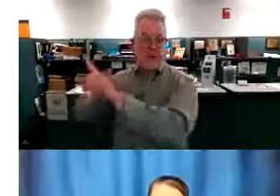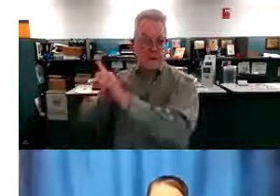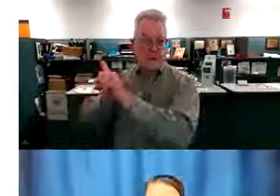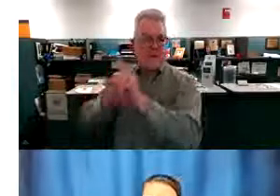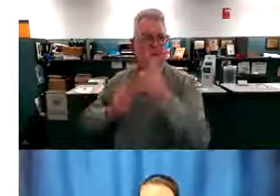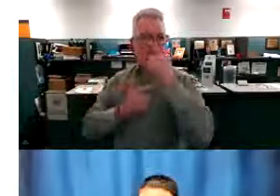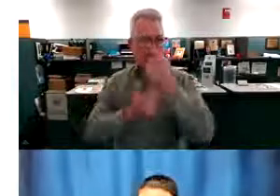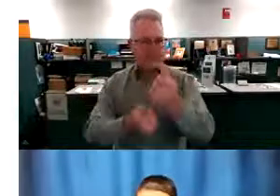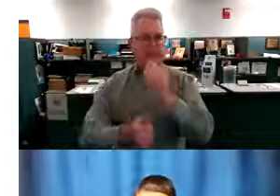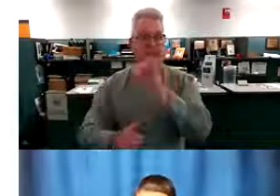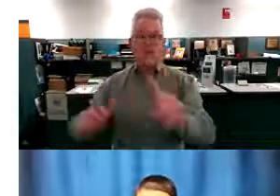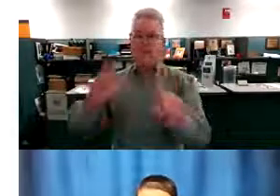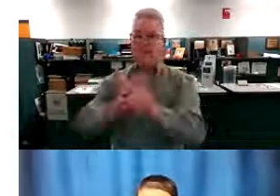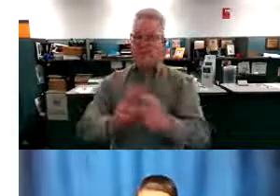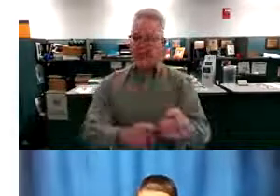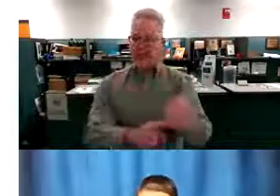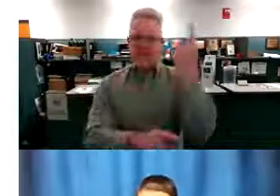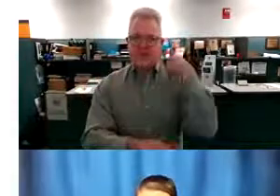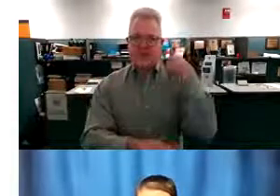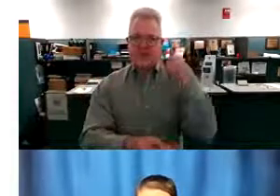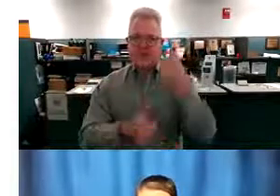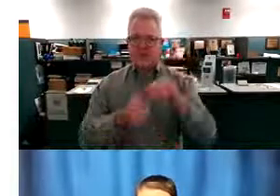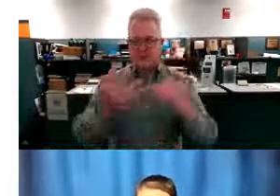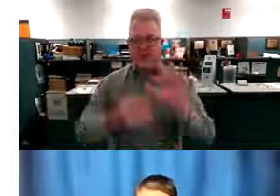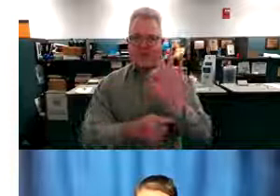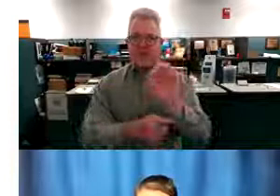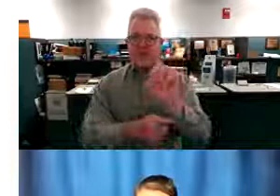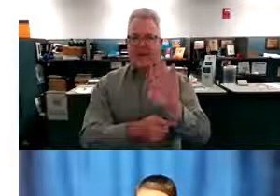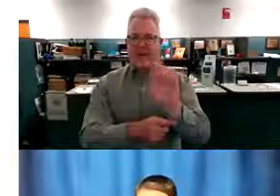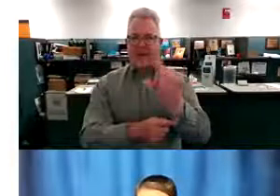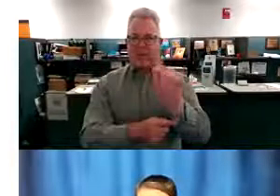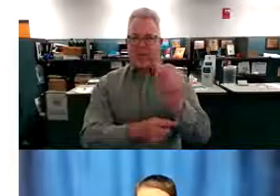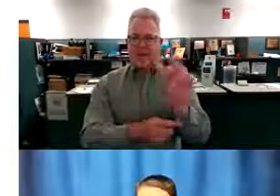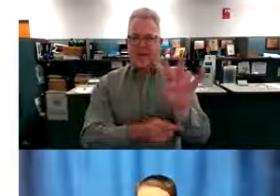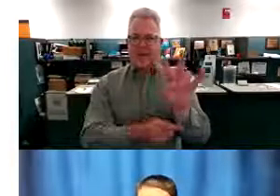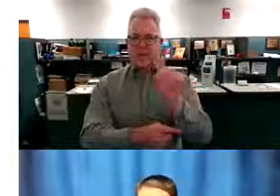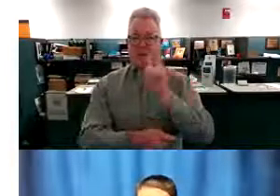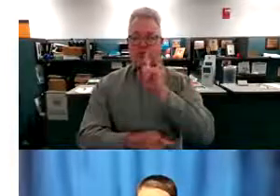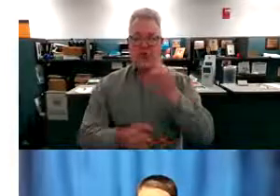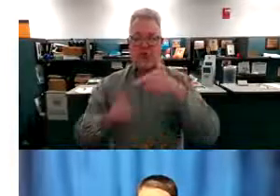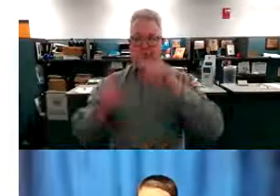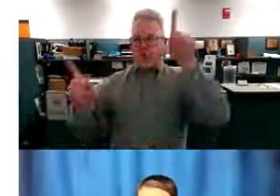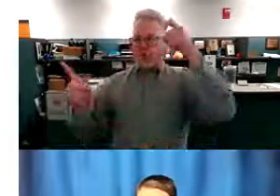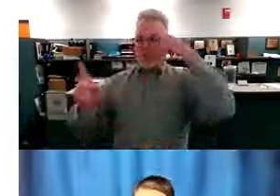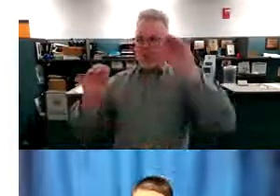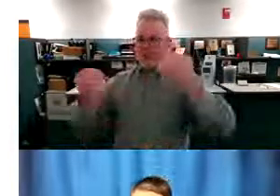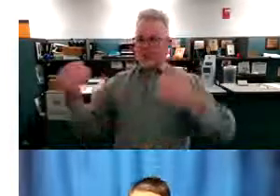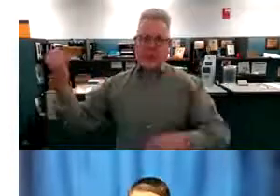course, everything COVID related, when that came up last year, February of